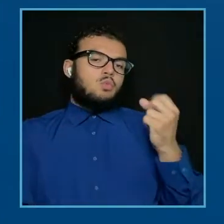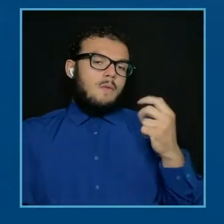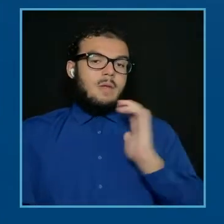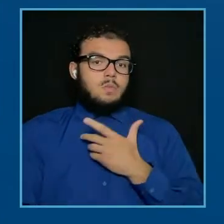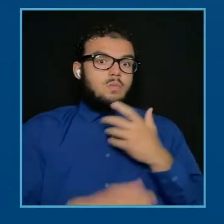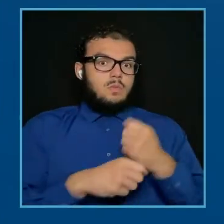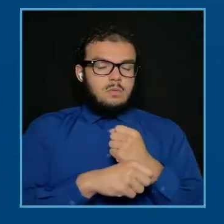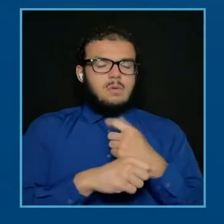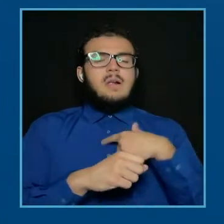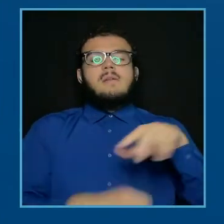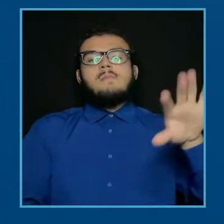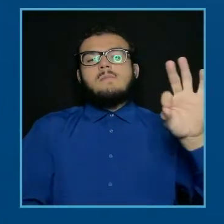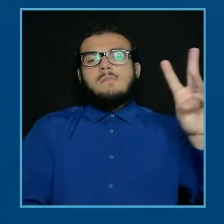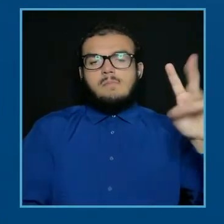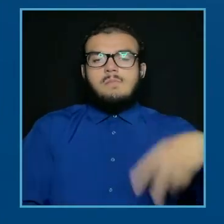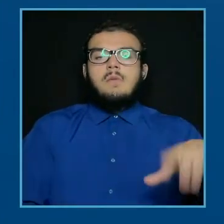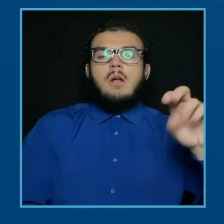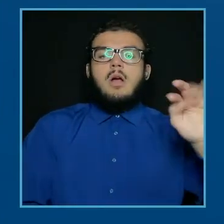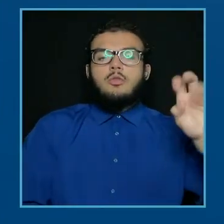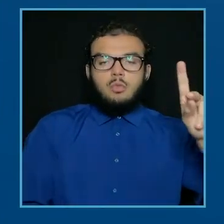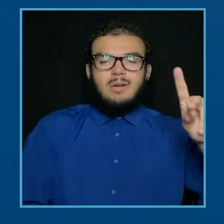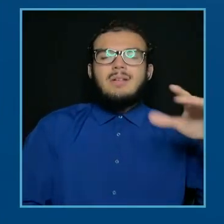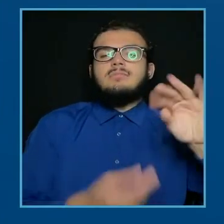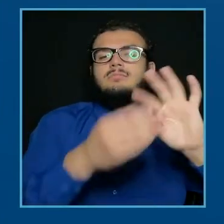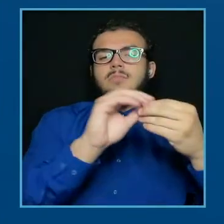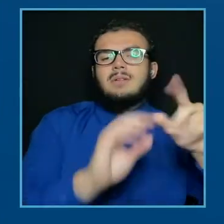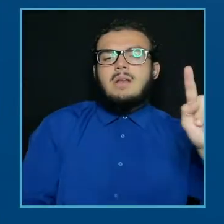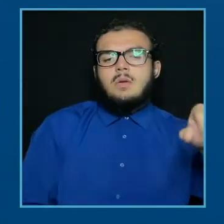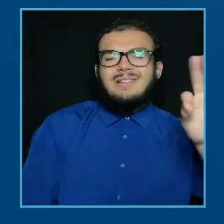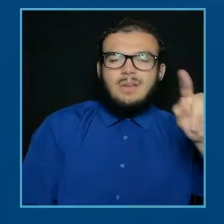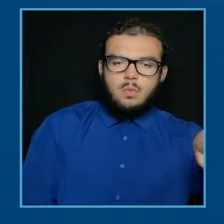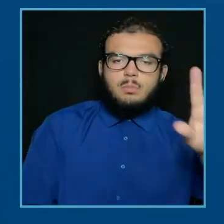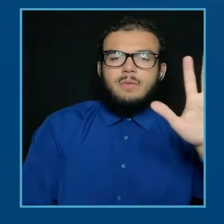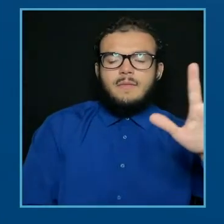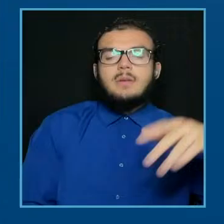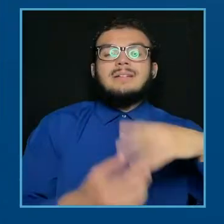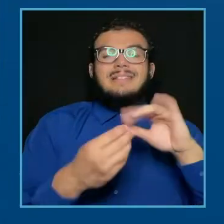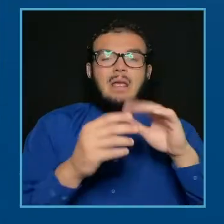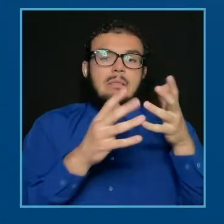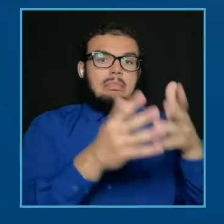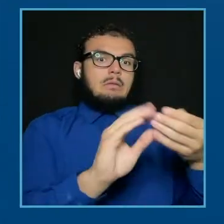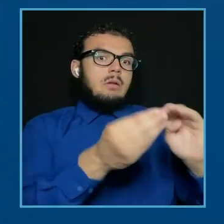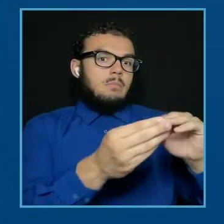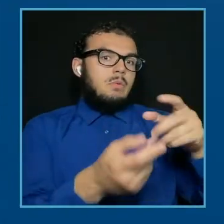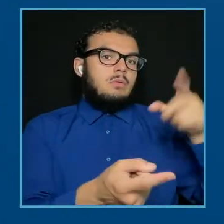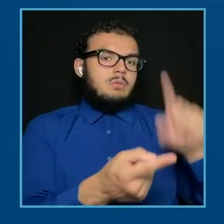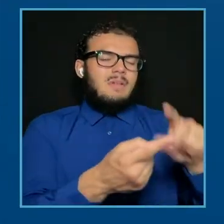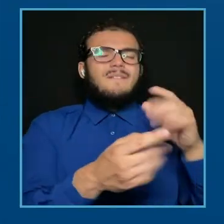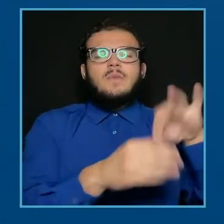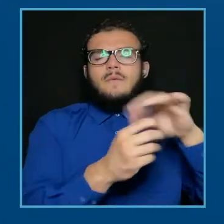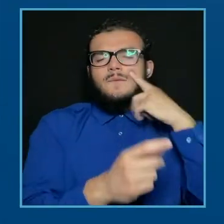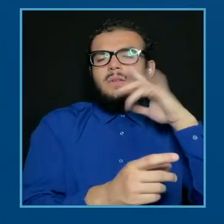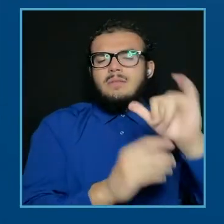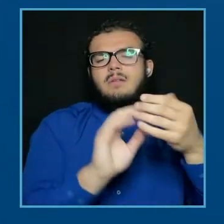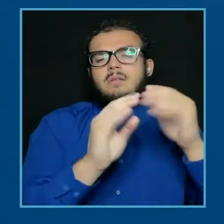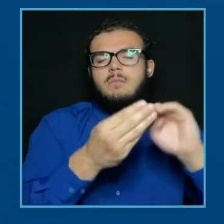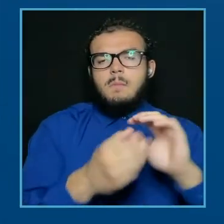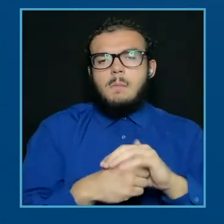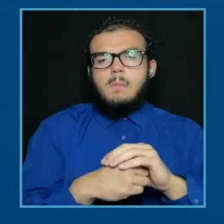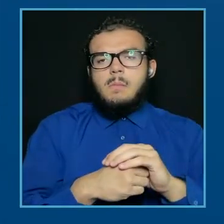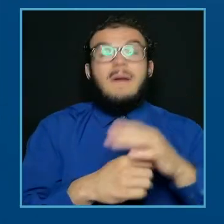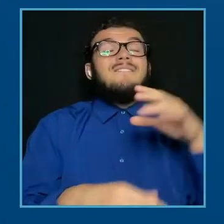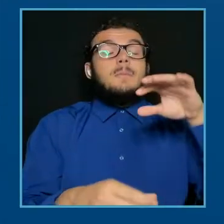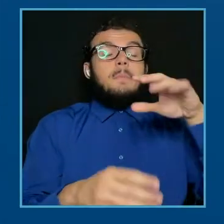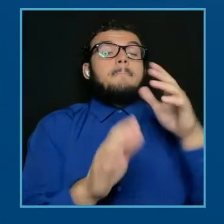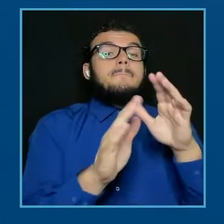received 96 and Conrad received 91.5, leaving them with the least number of votes in that ballot. Even if we were to take out